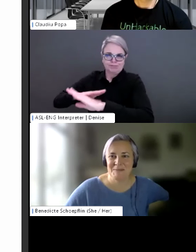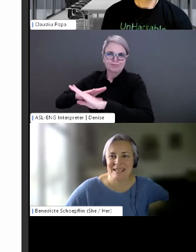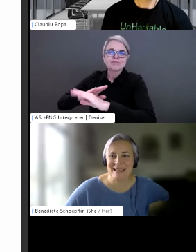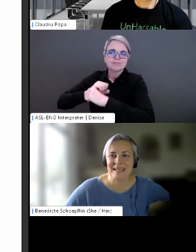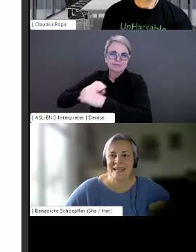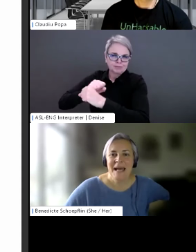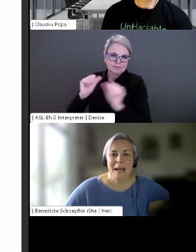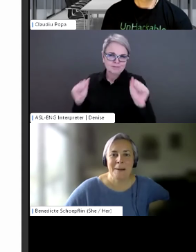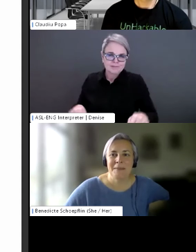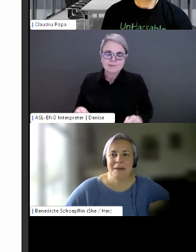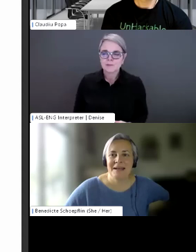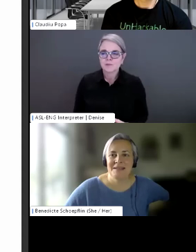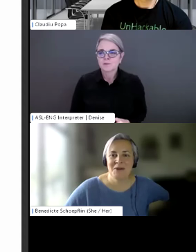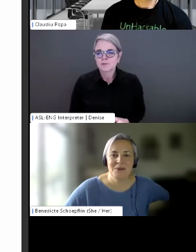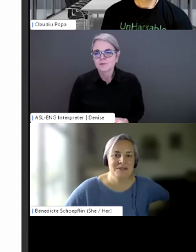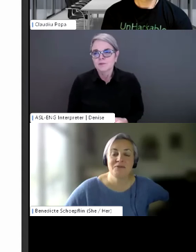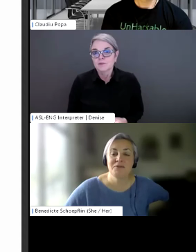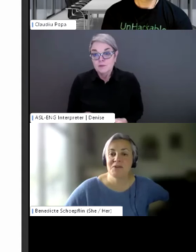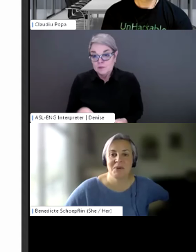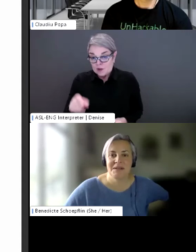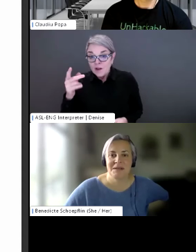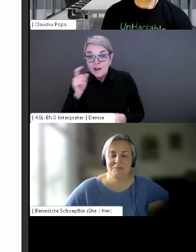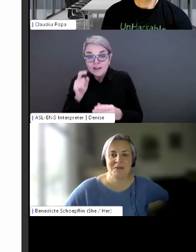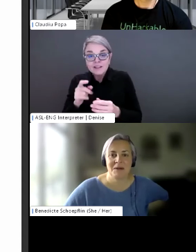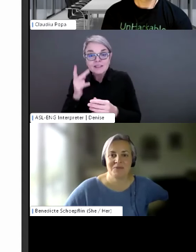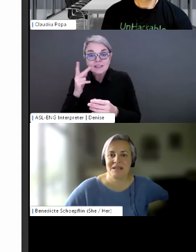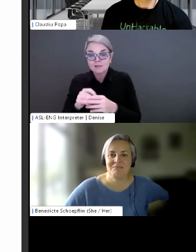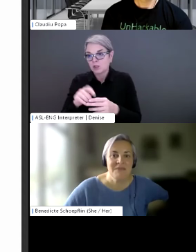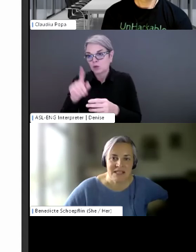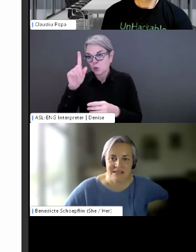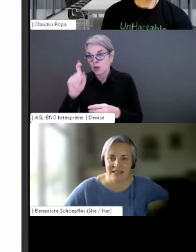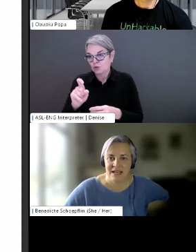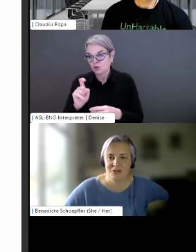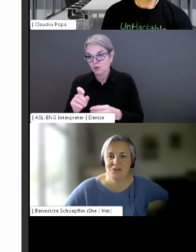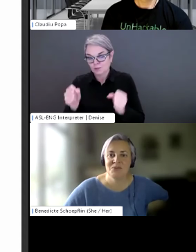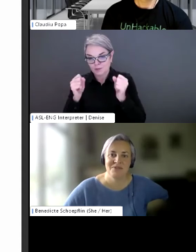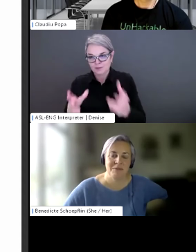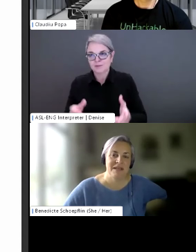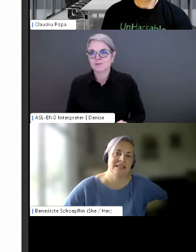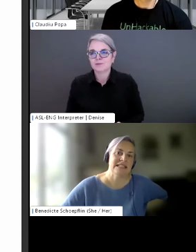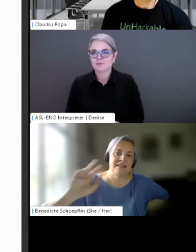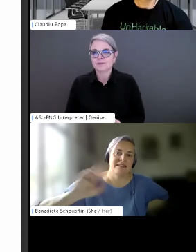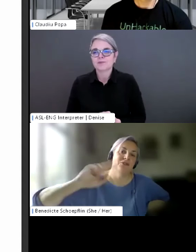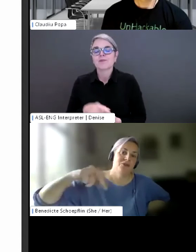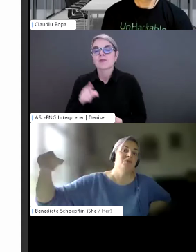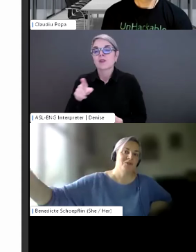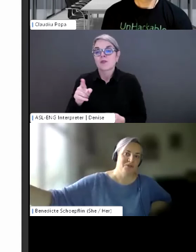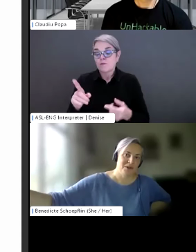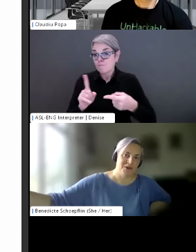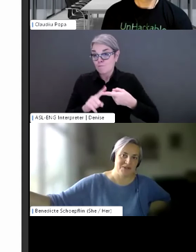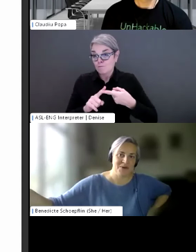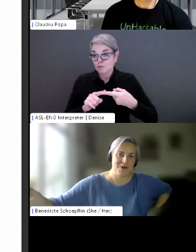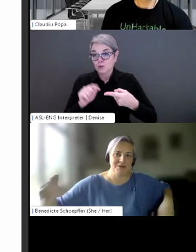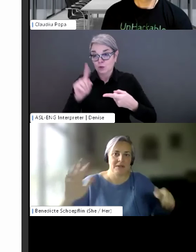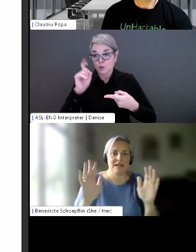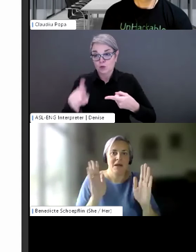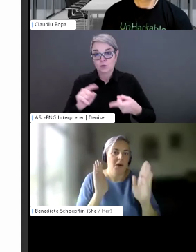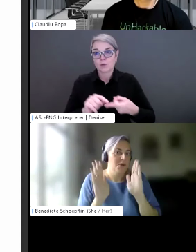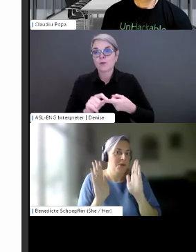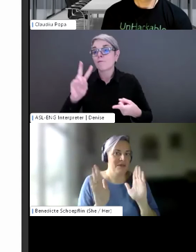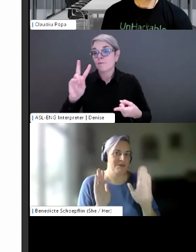were speaking. I noticed the first one that popped up immediately had to do with VPNs, and then a few more followed. So I feel